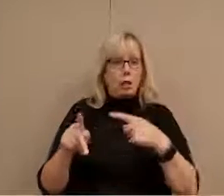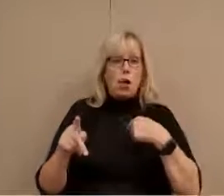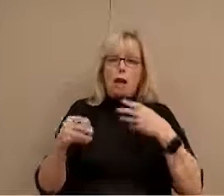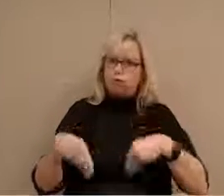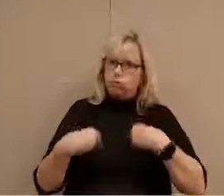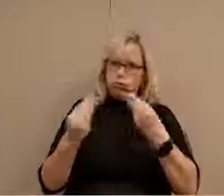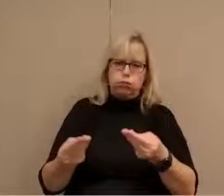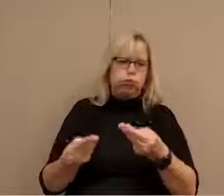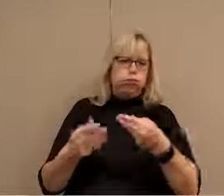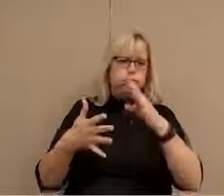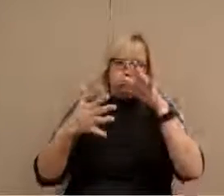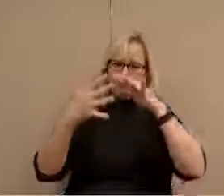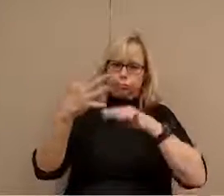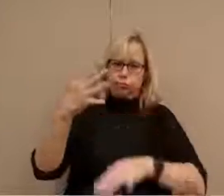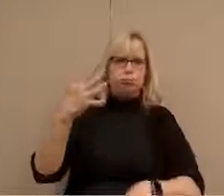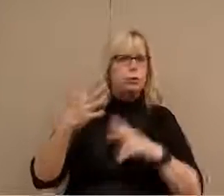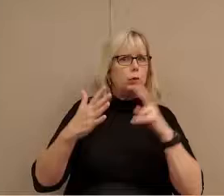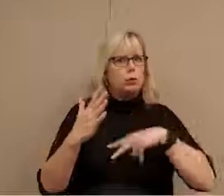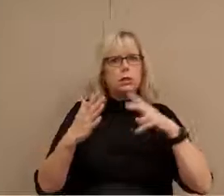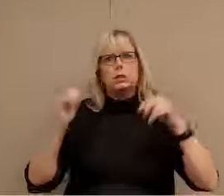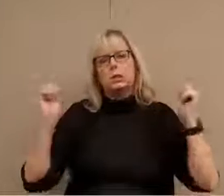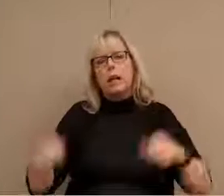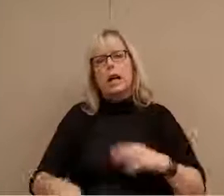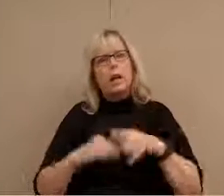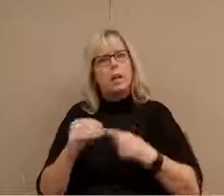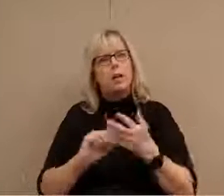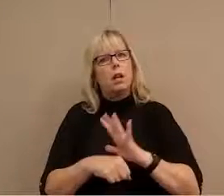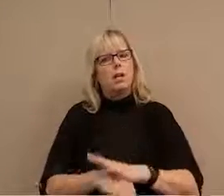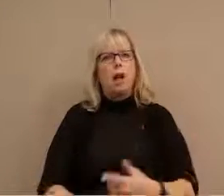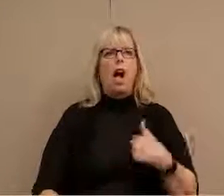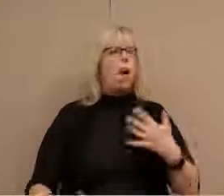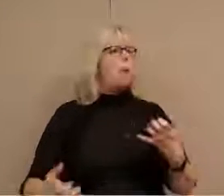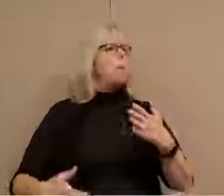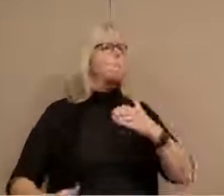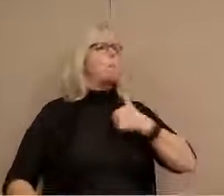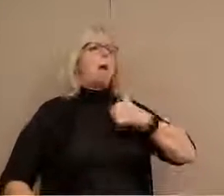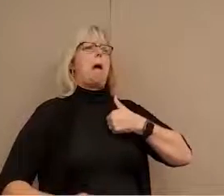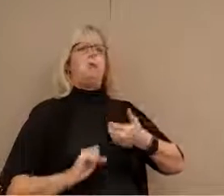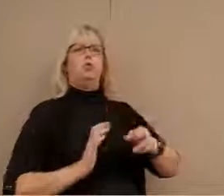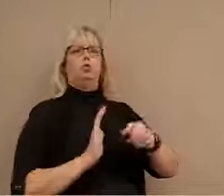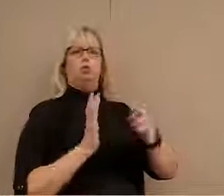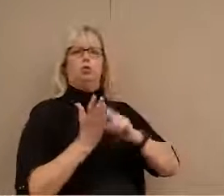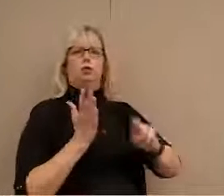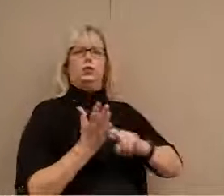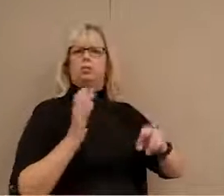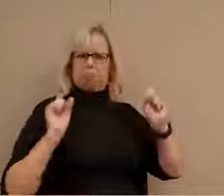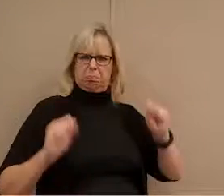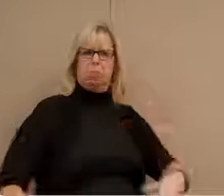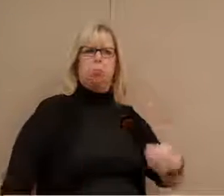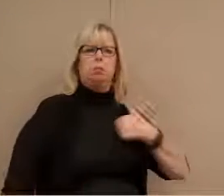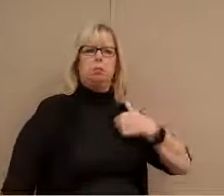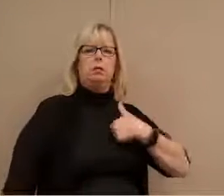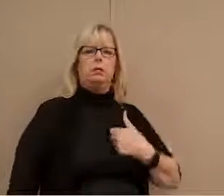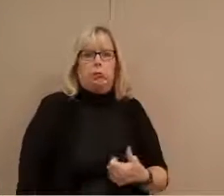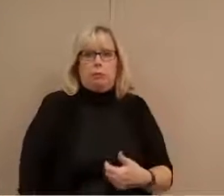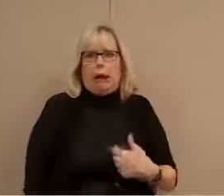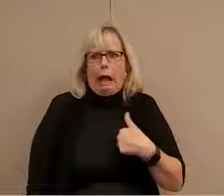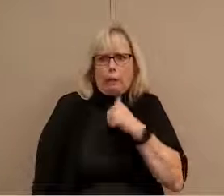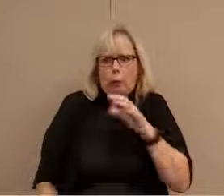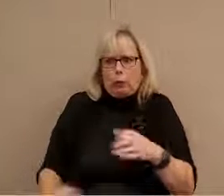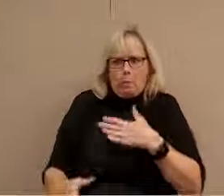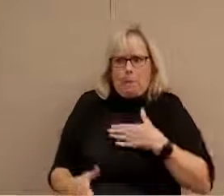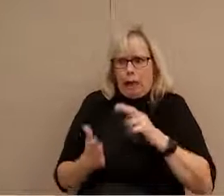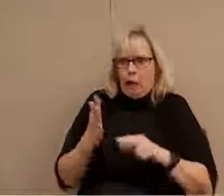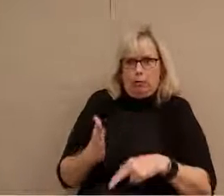provide those things to you. When people say, "Well, I want to do my own research," I I don't do my own research,